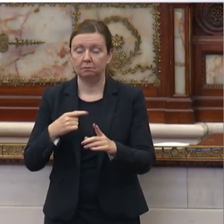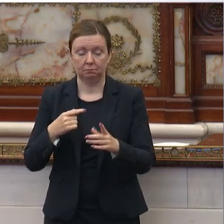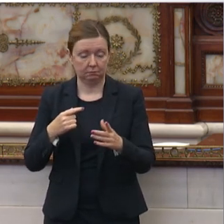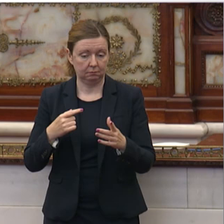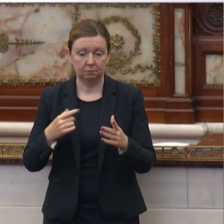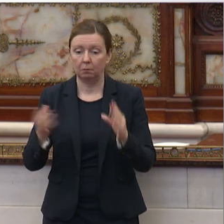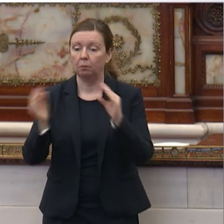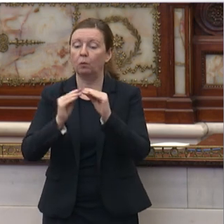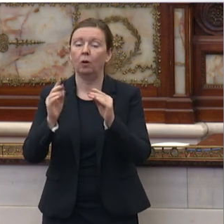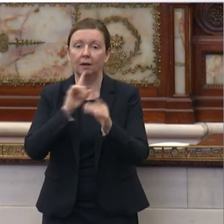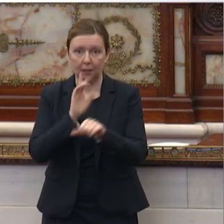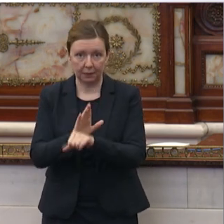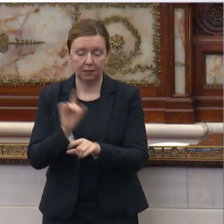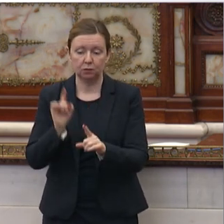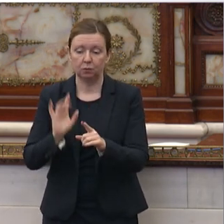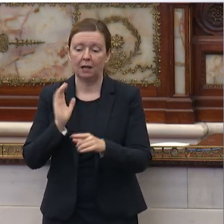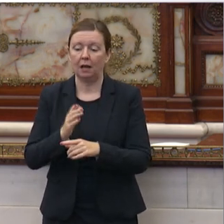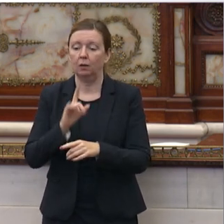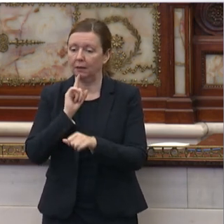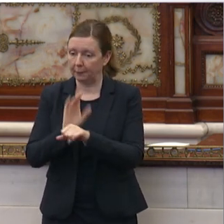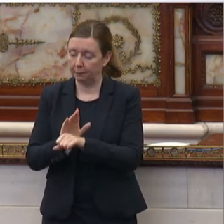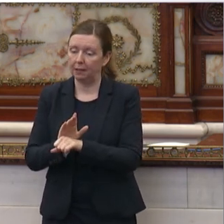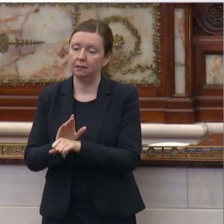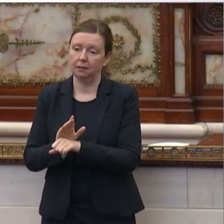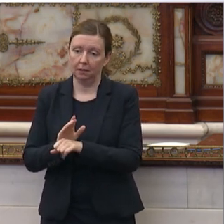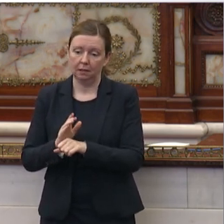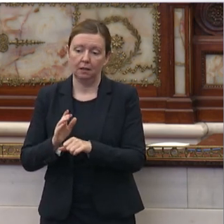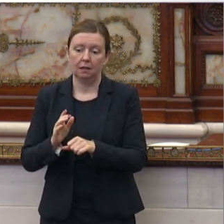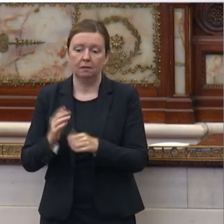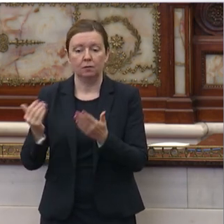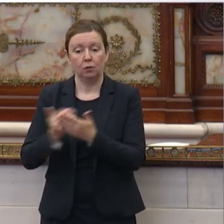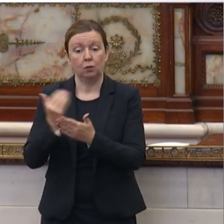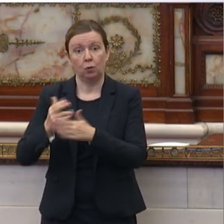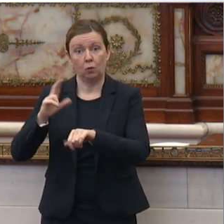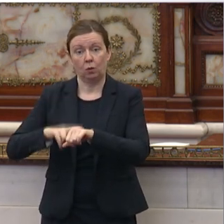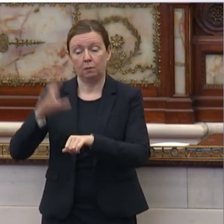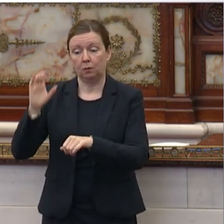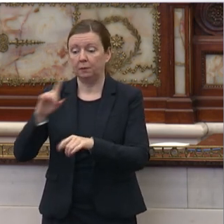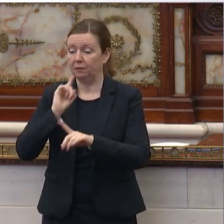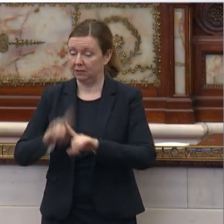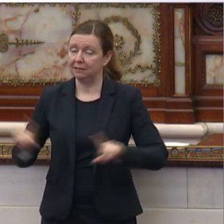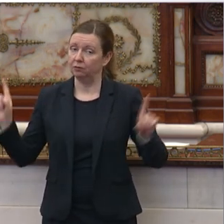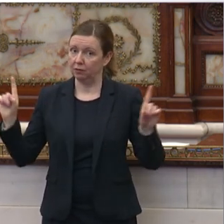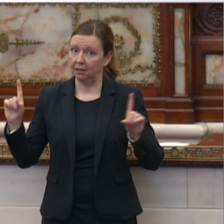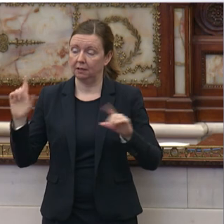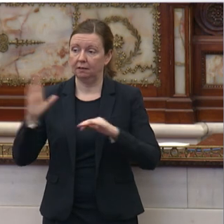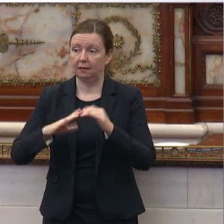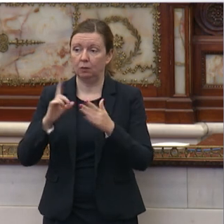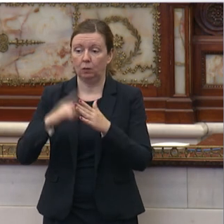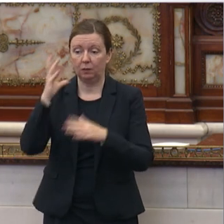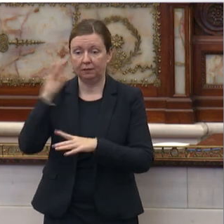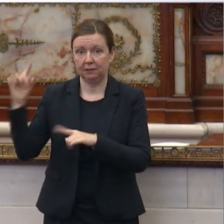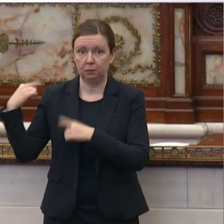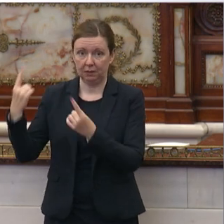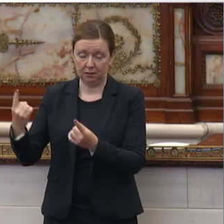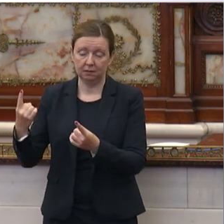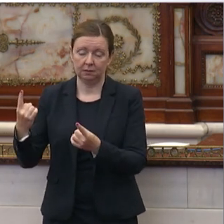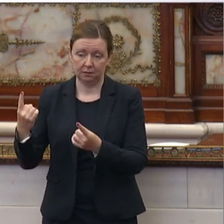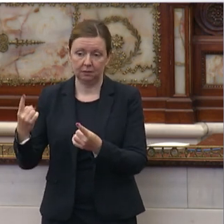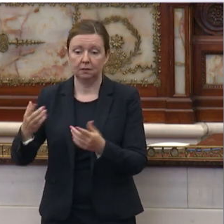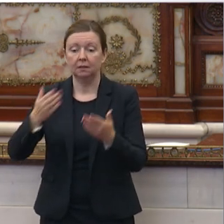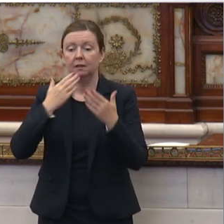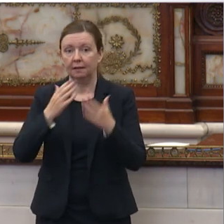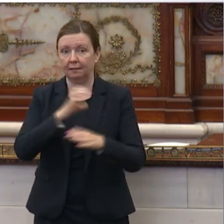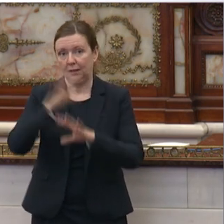even more committed to our commitment of the new normal will be very, very different than what we've experienced in the last 2 years. So